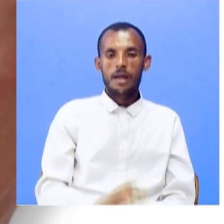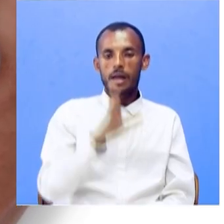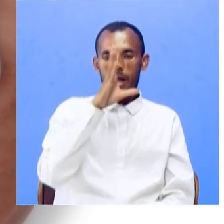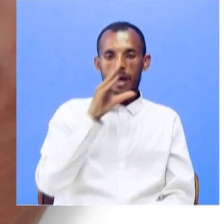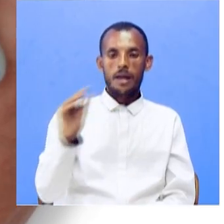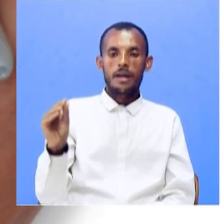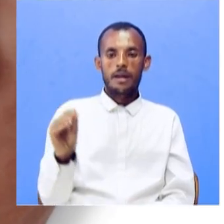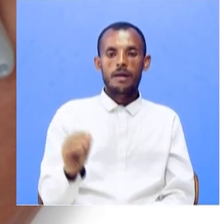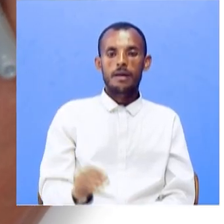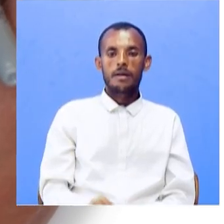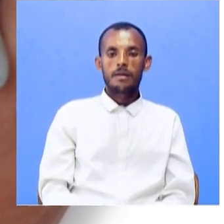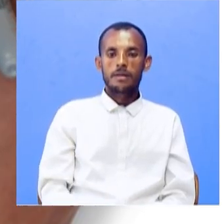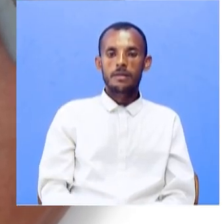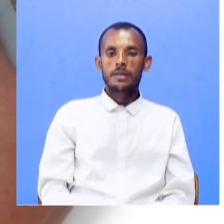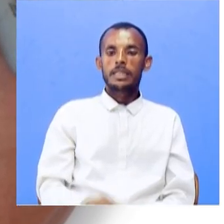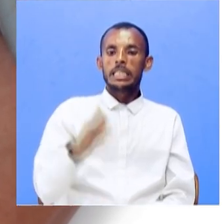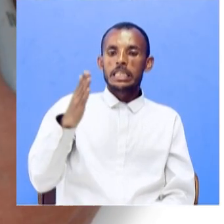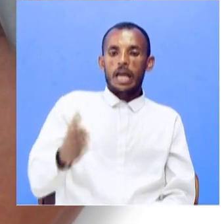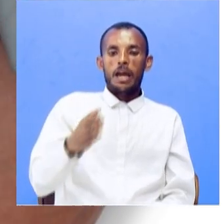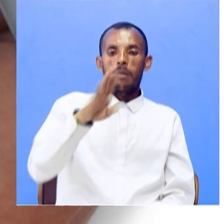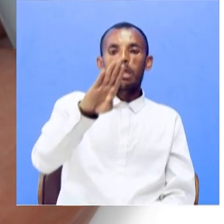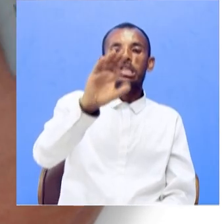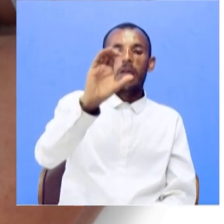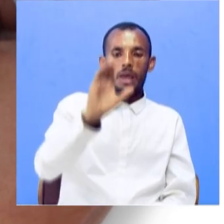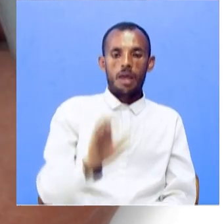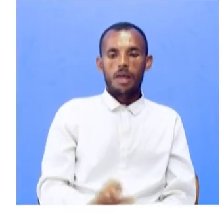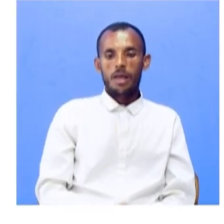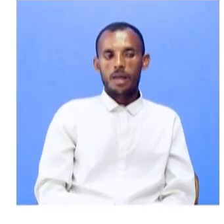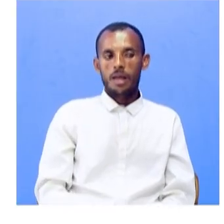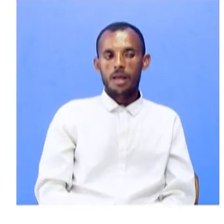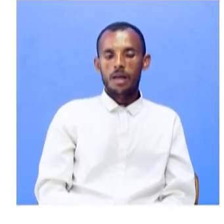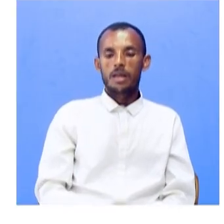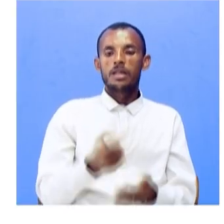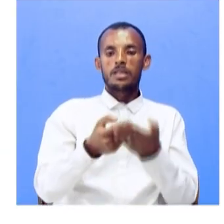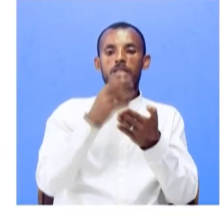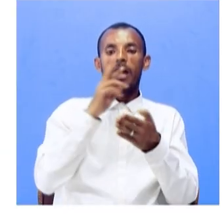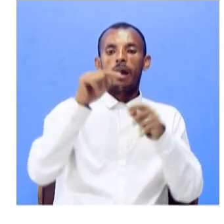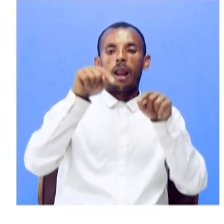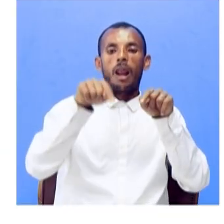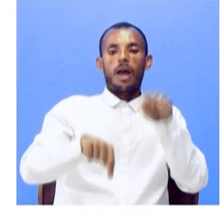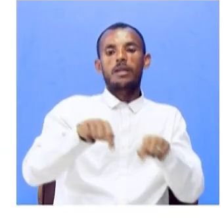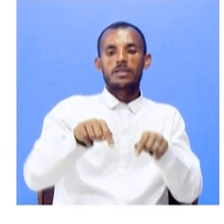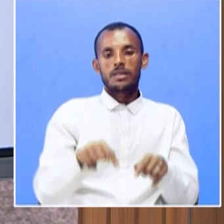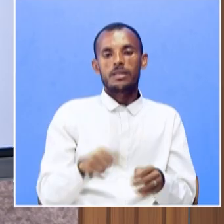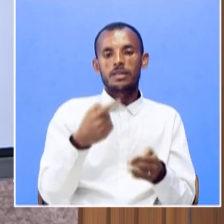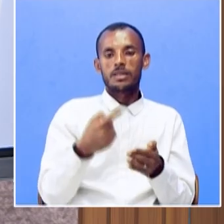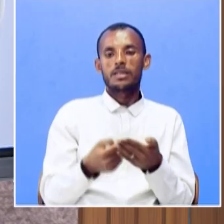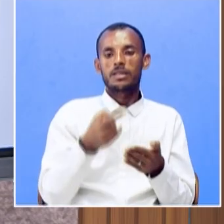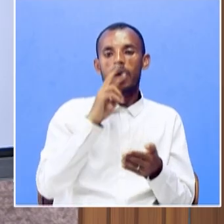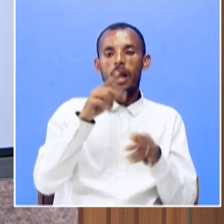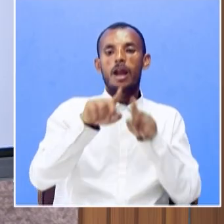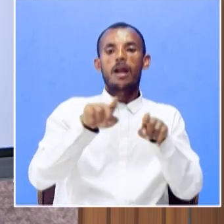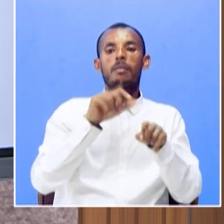and side BC, these are legs. These two are the non-parallel